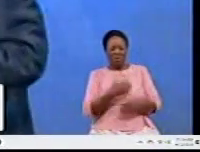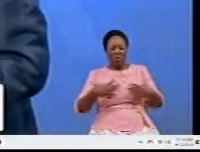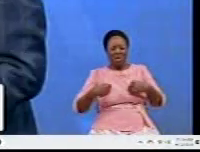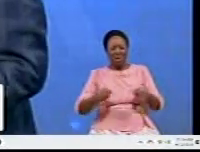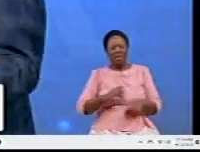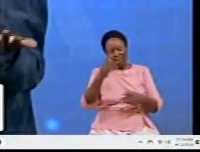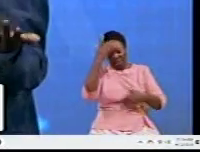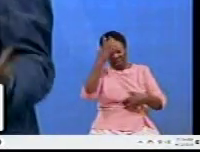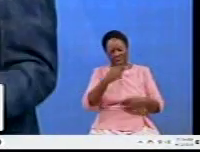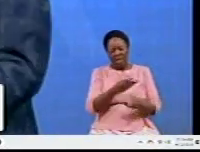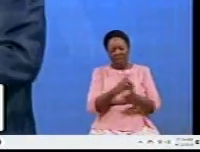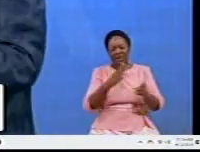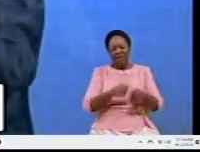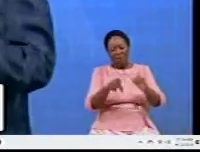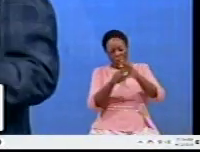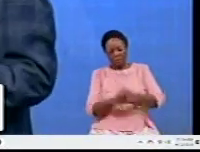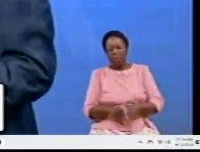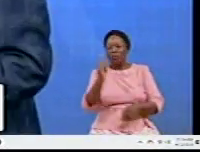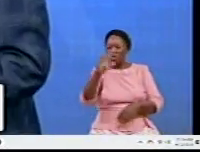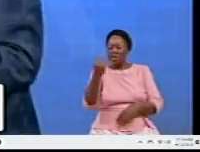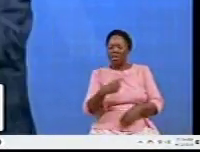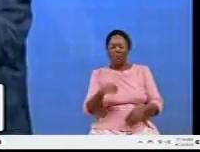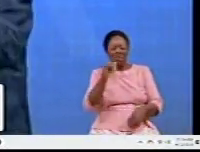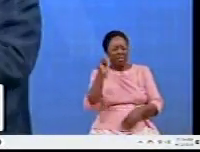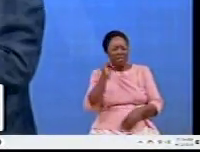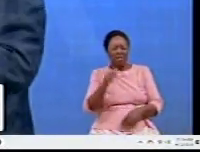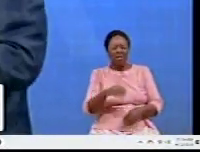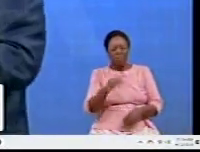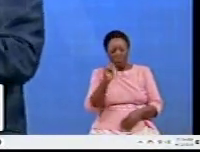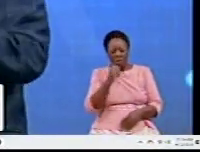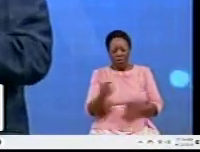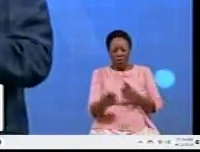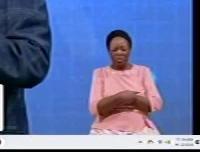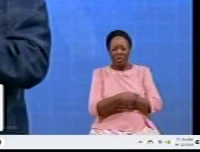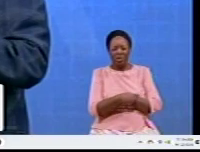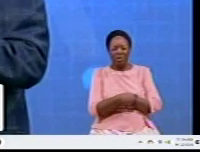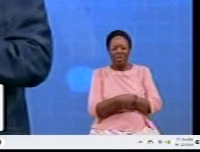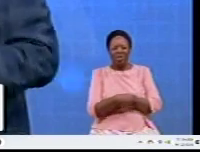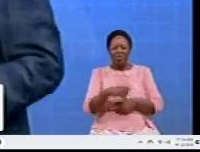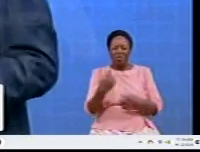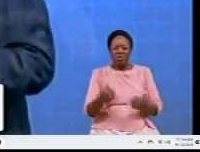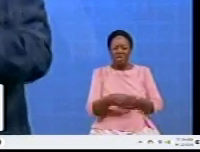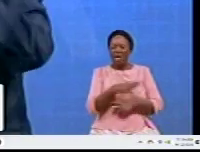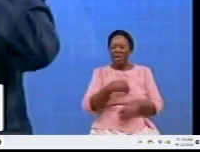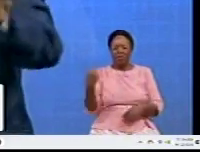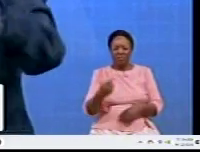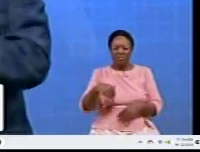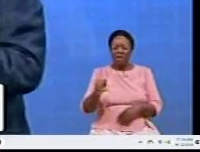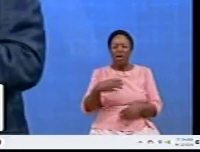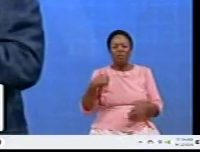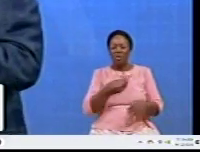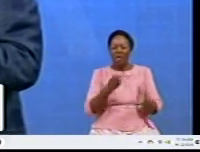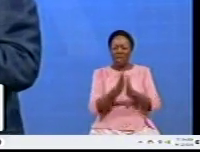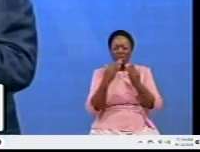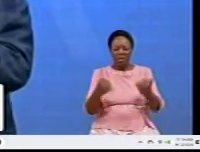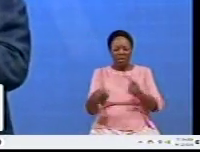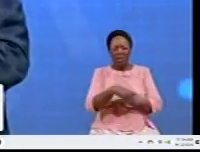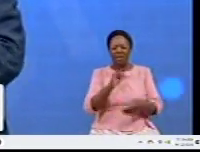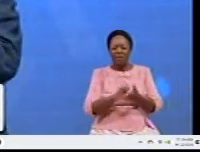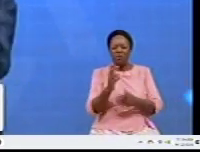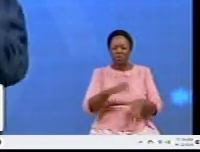the oppressed. You are the same yesterday, today, and forever. And we are asking tonight, touch every